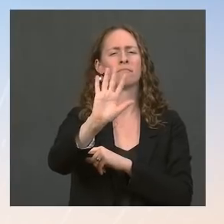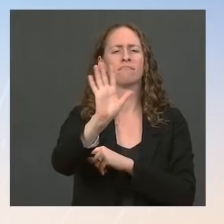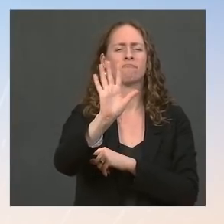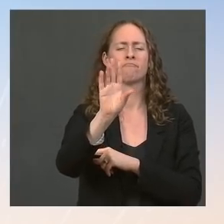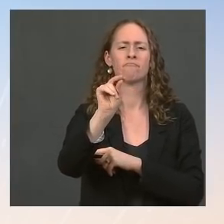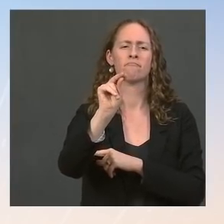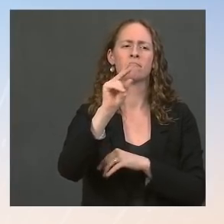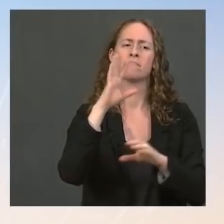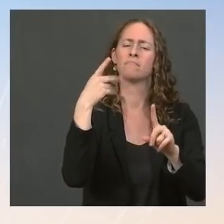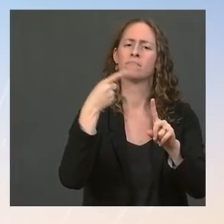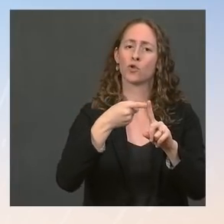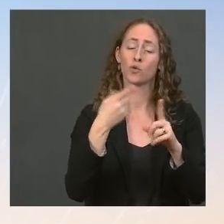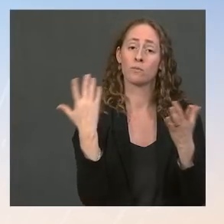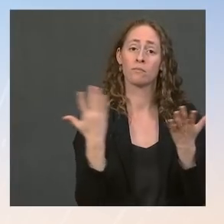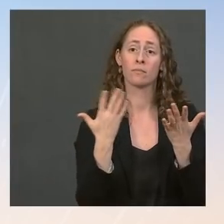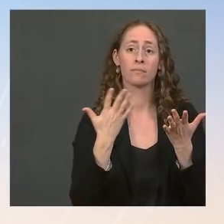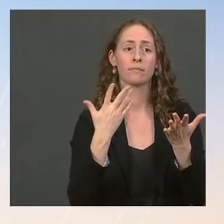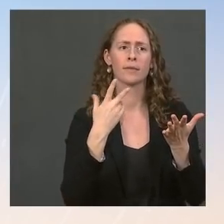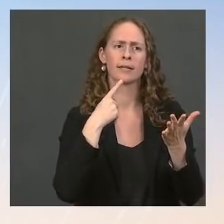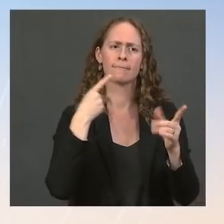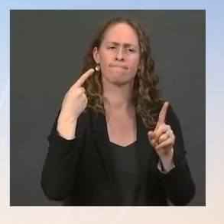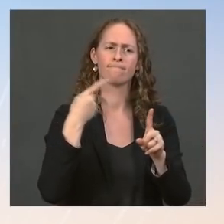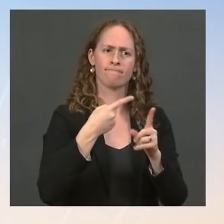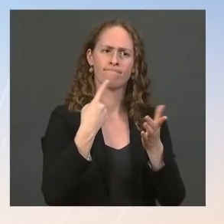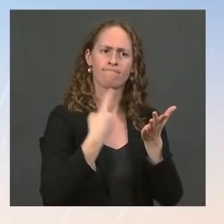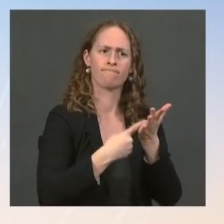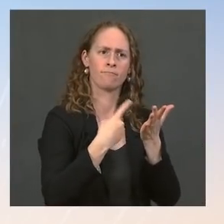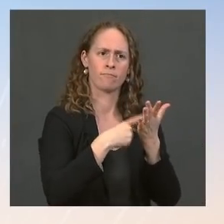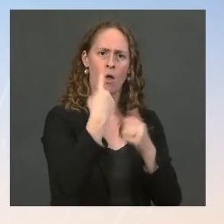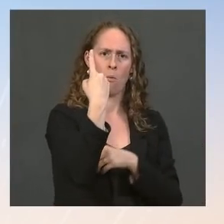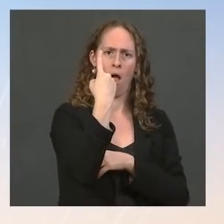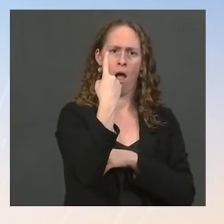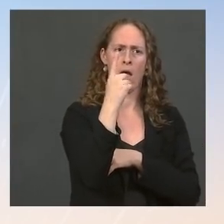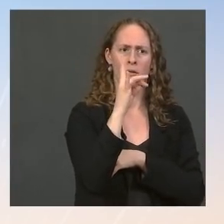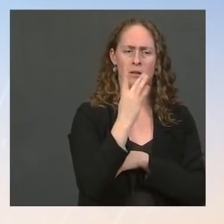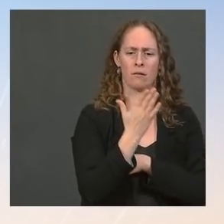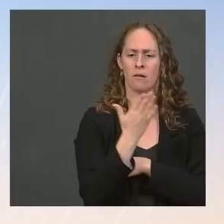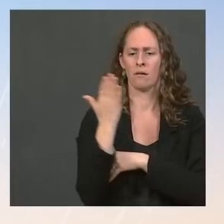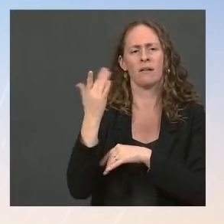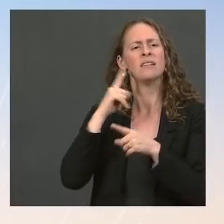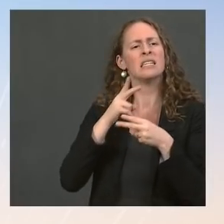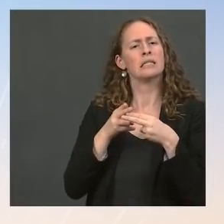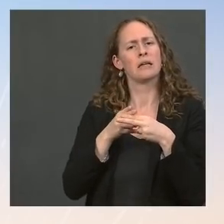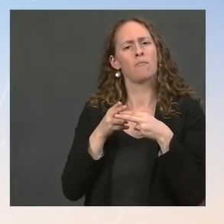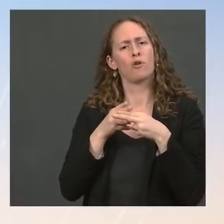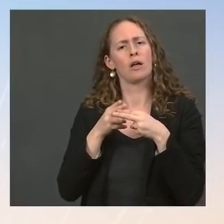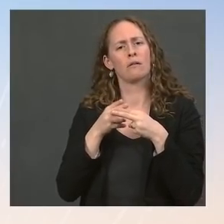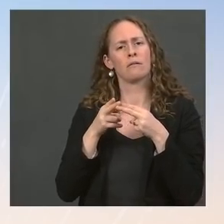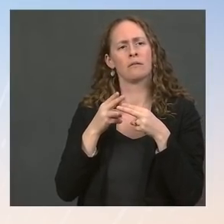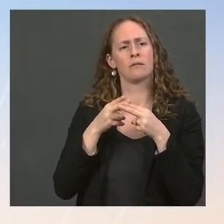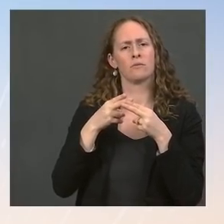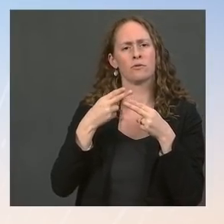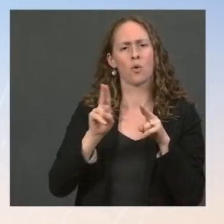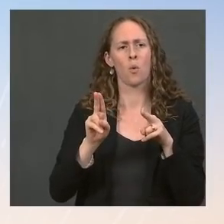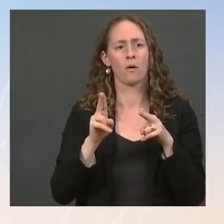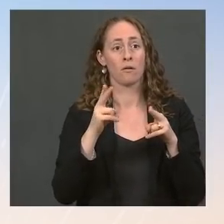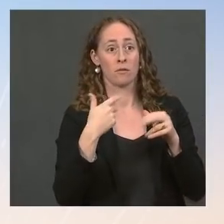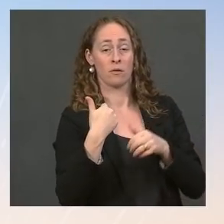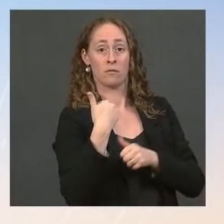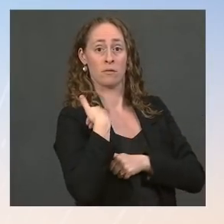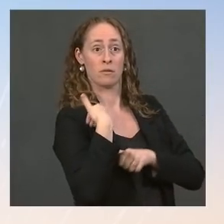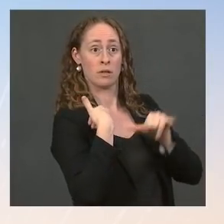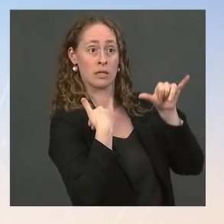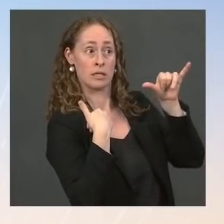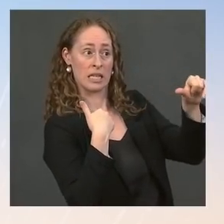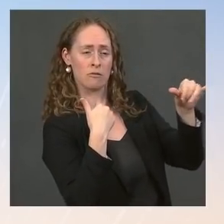was an initial recommendation in the short initial period of time of having a troop presence that would continue. Not a surprise,